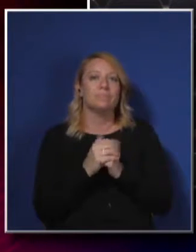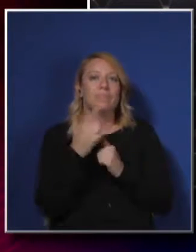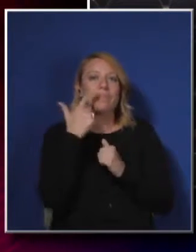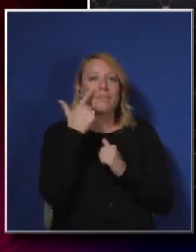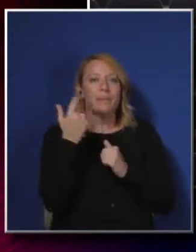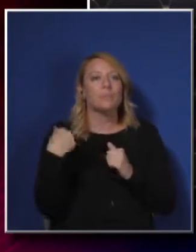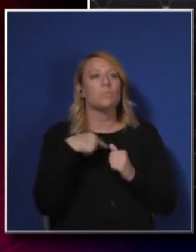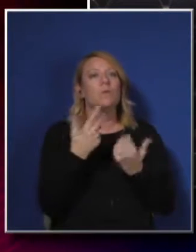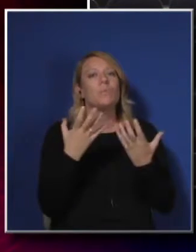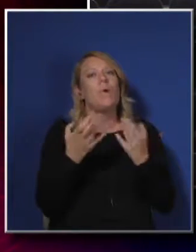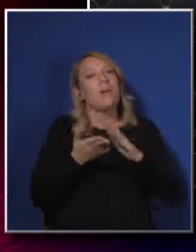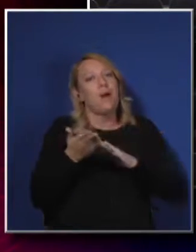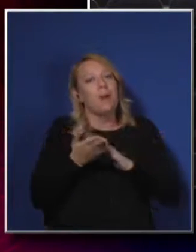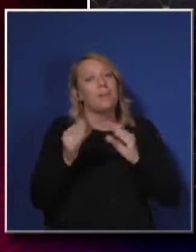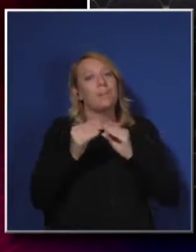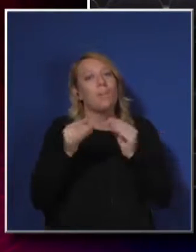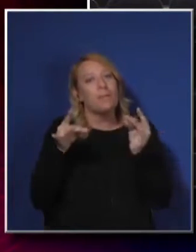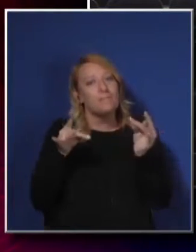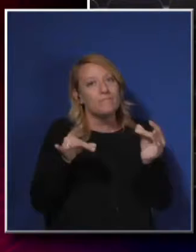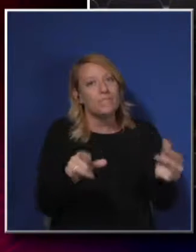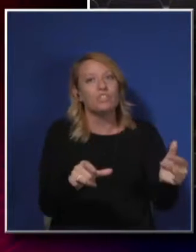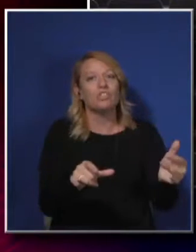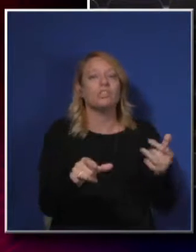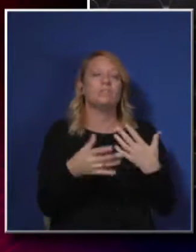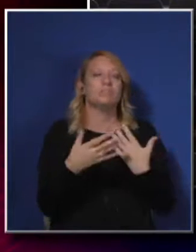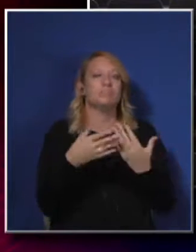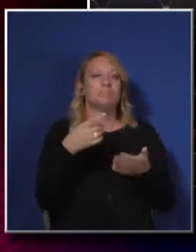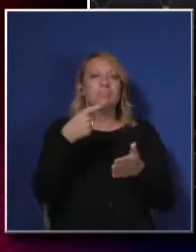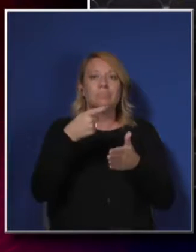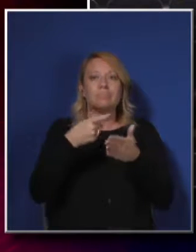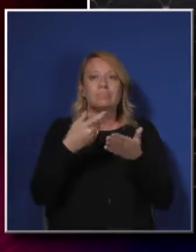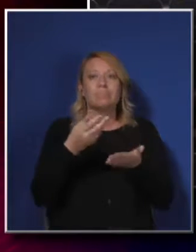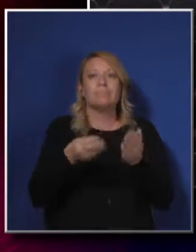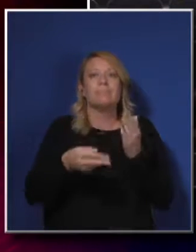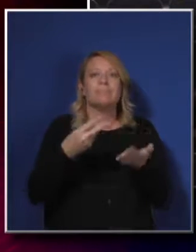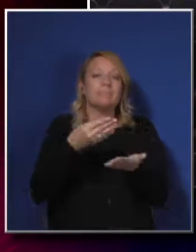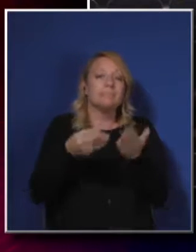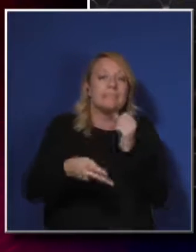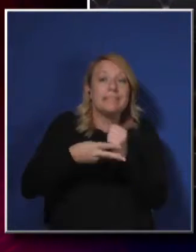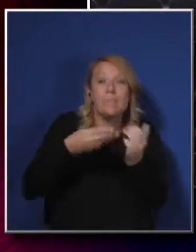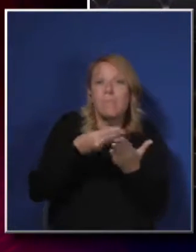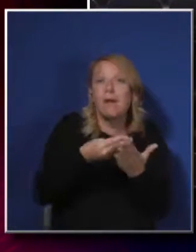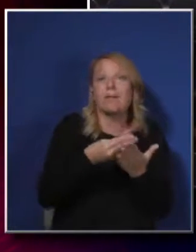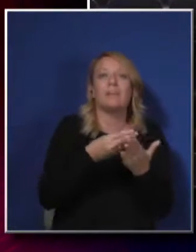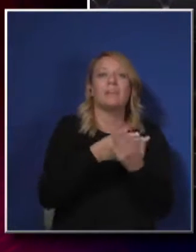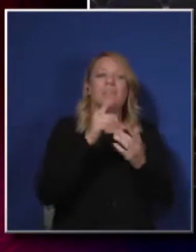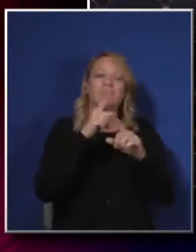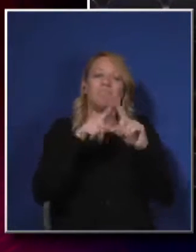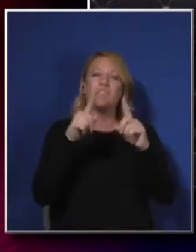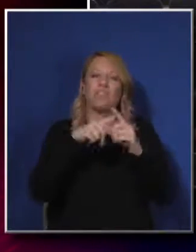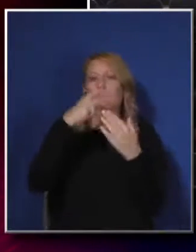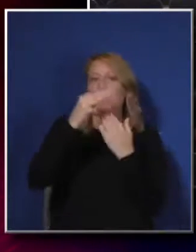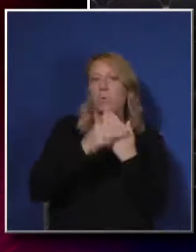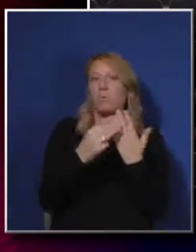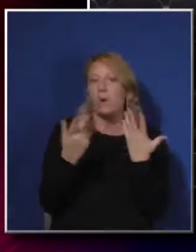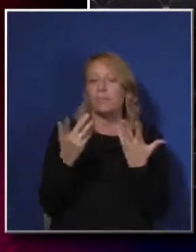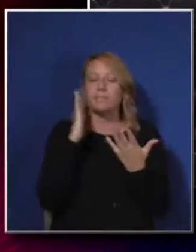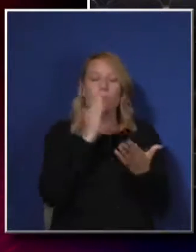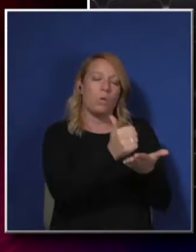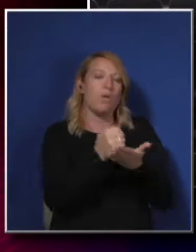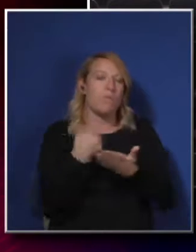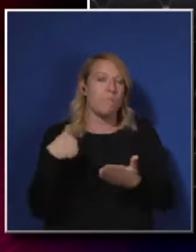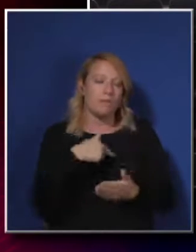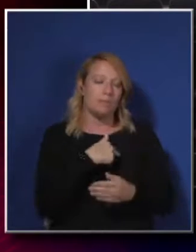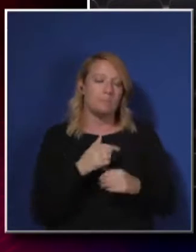operational efficiencies as well as our ongoing cost savings initiatives. One last point I did